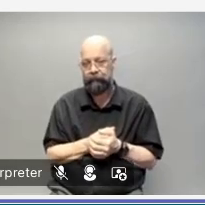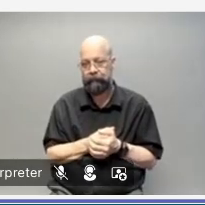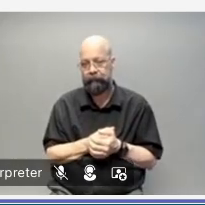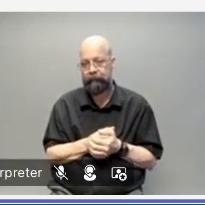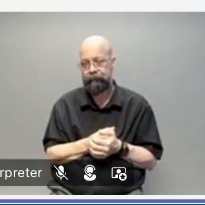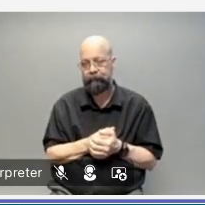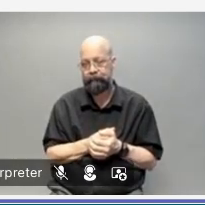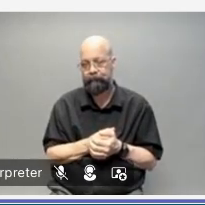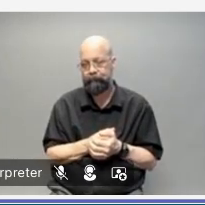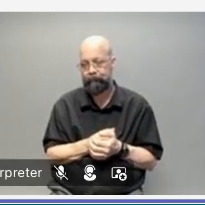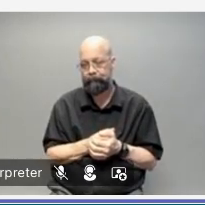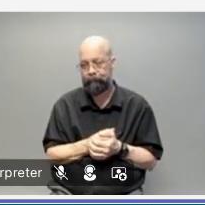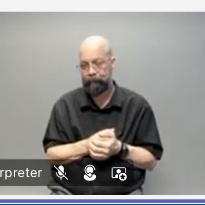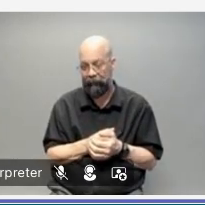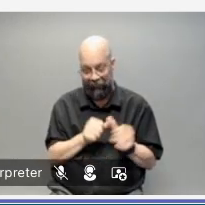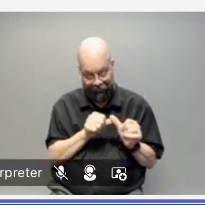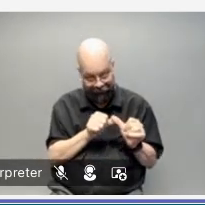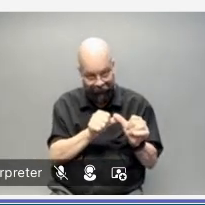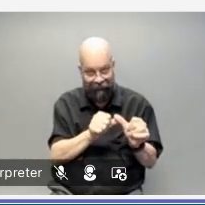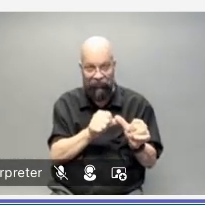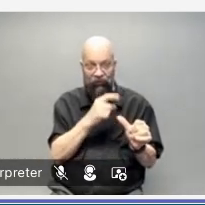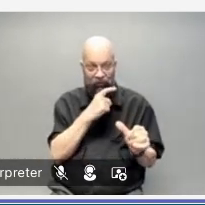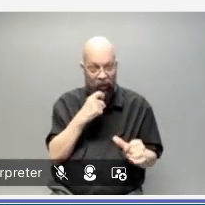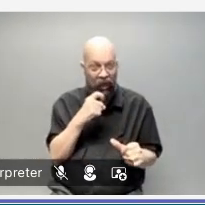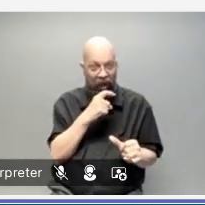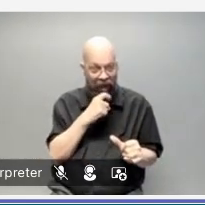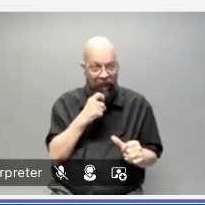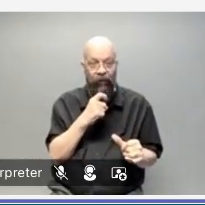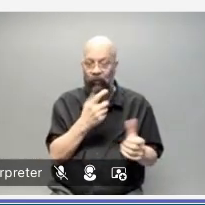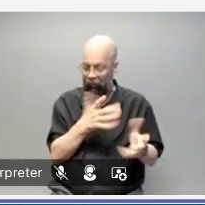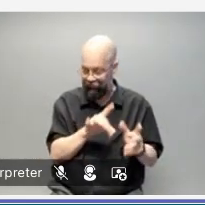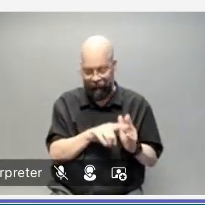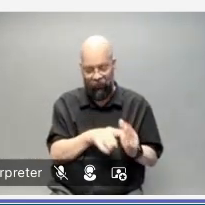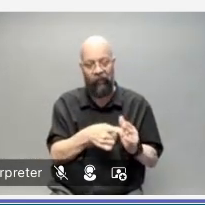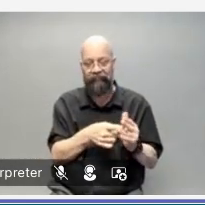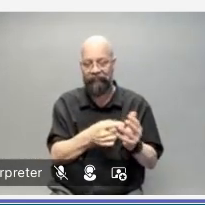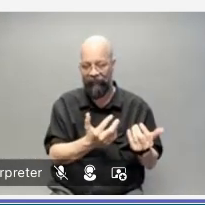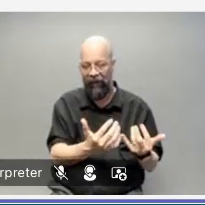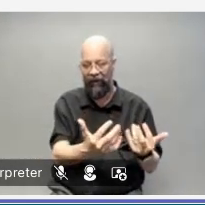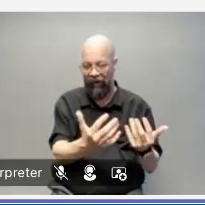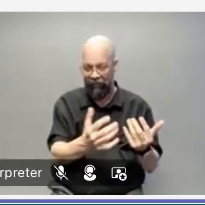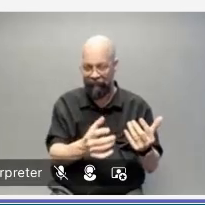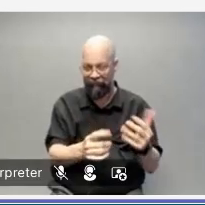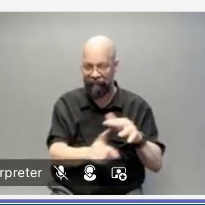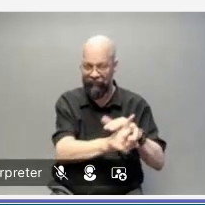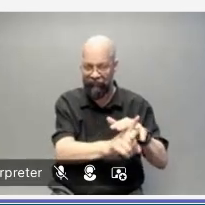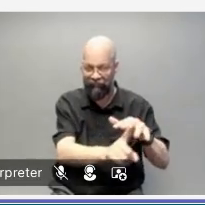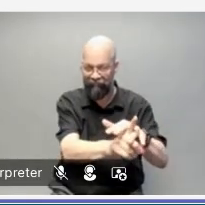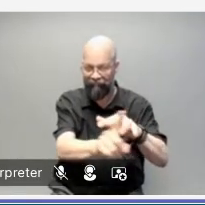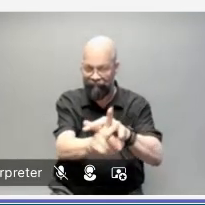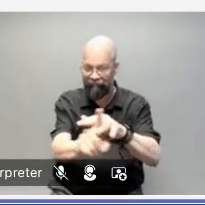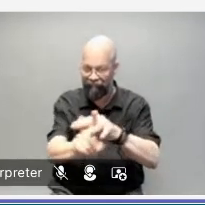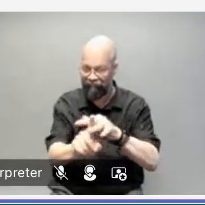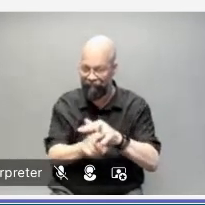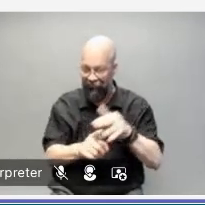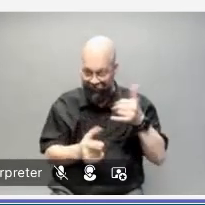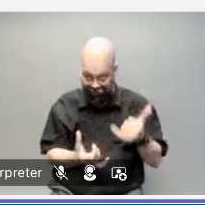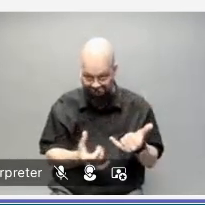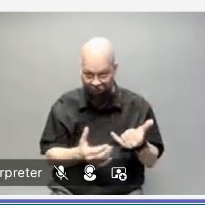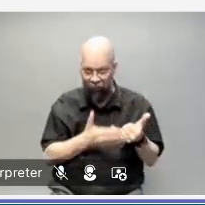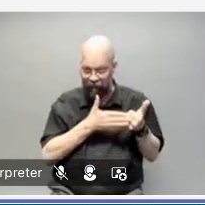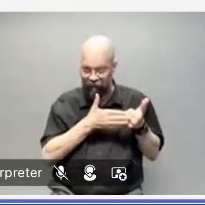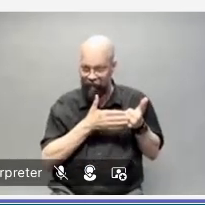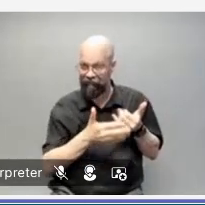our vegetation, again, we're starting to already see fires ramping up here. Anytime we get, I would say from now